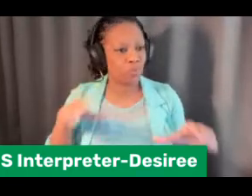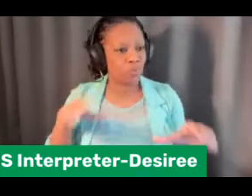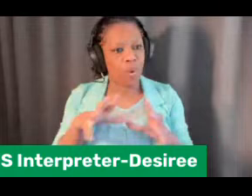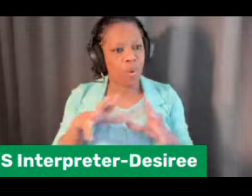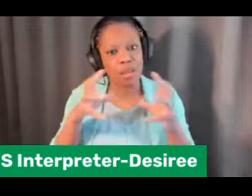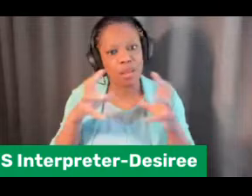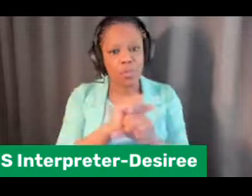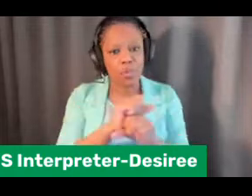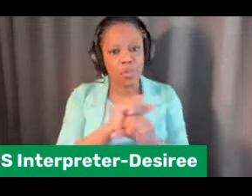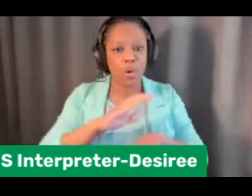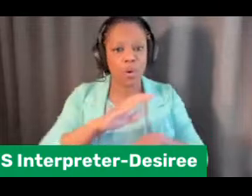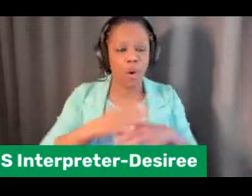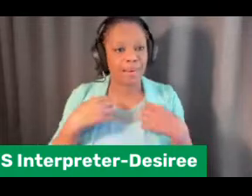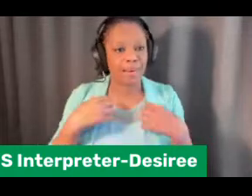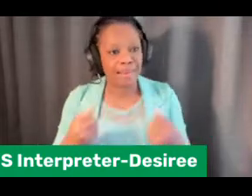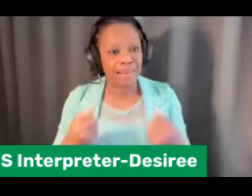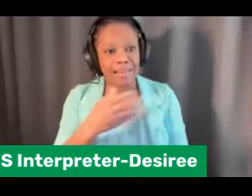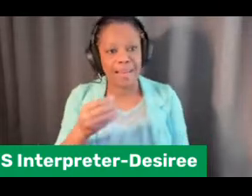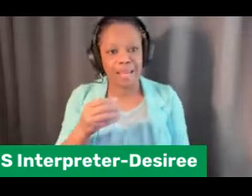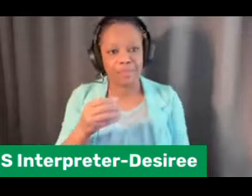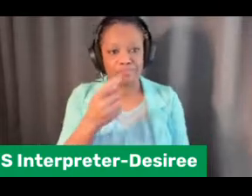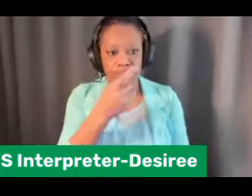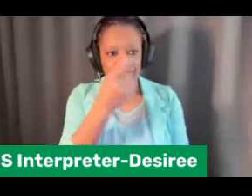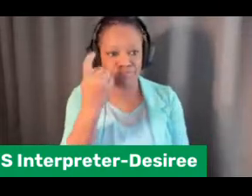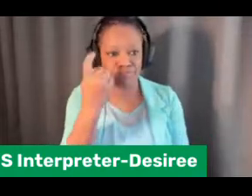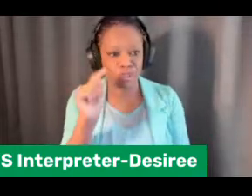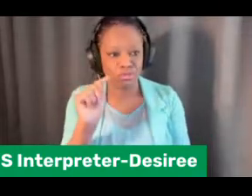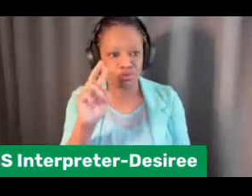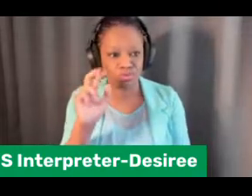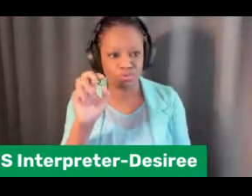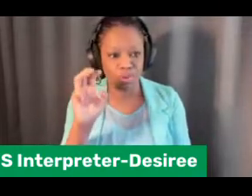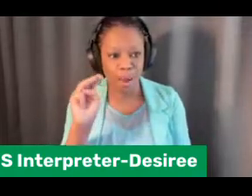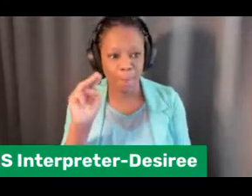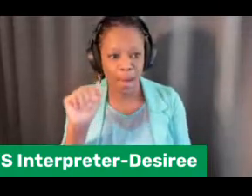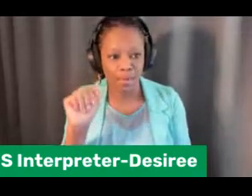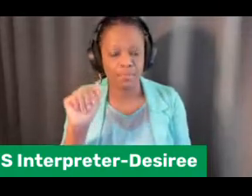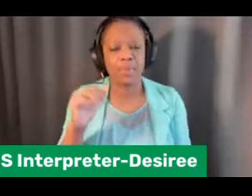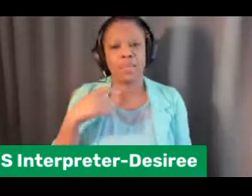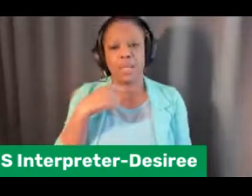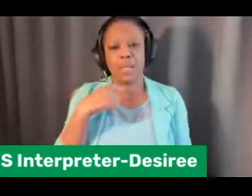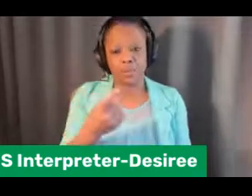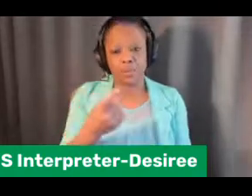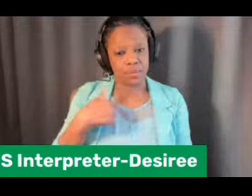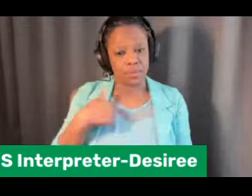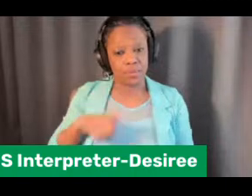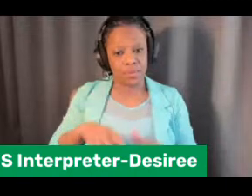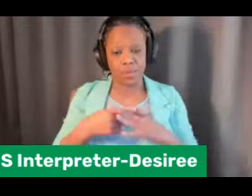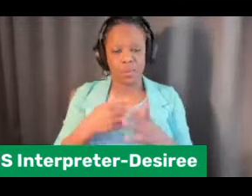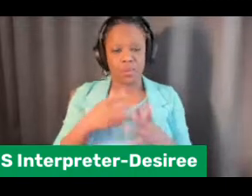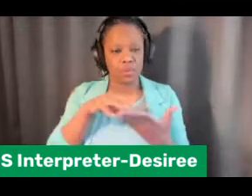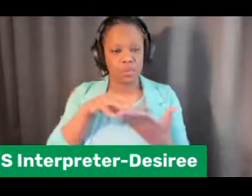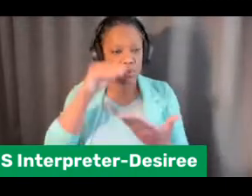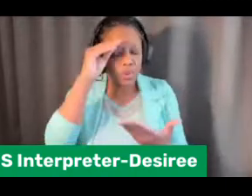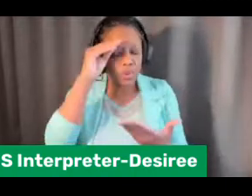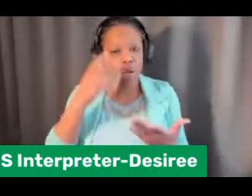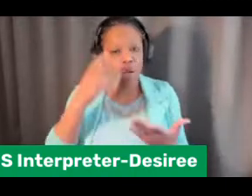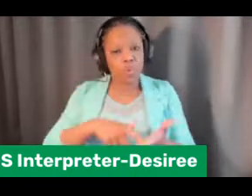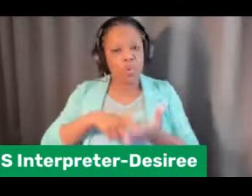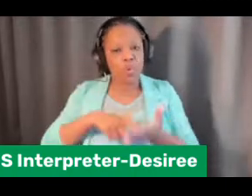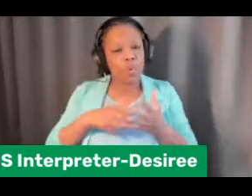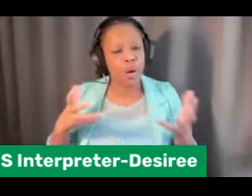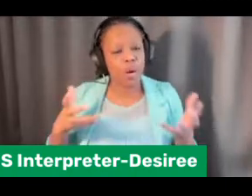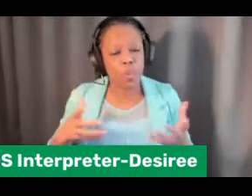learn about what's required. I told you all I work in schools. I've also started to learn what is required to actually activate